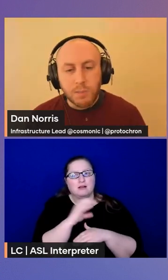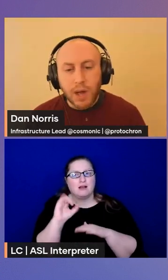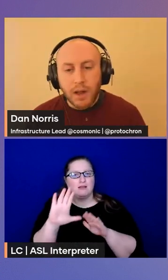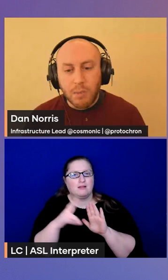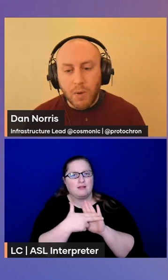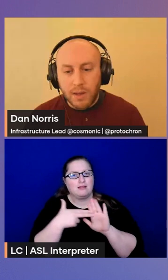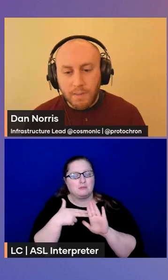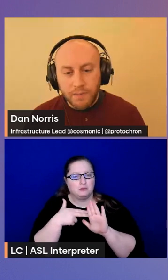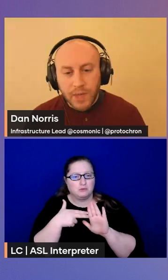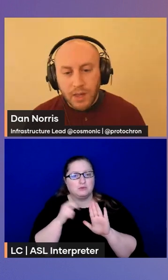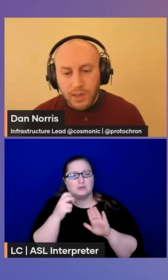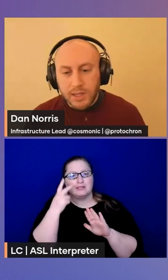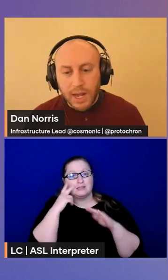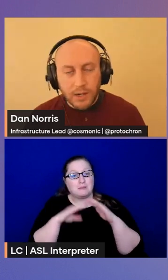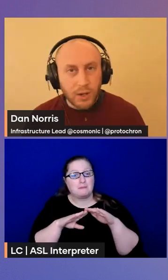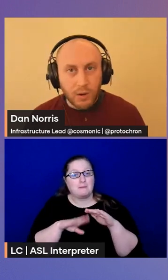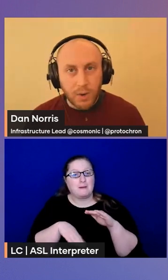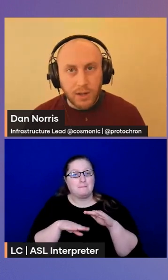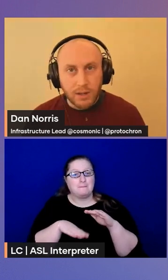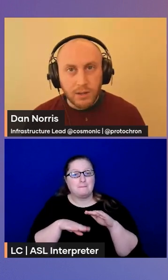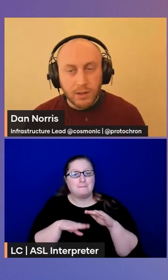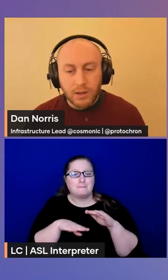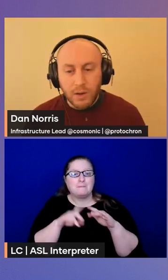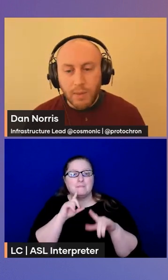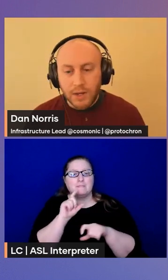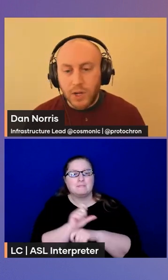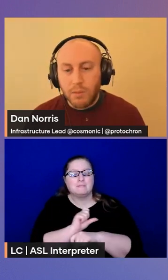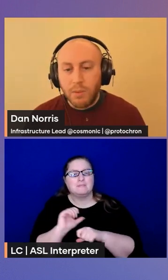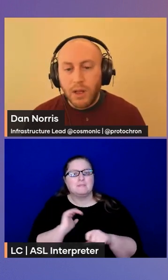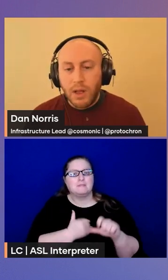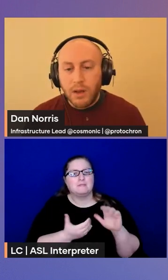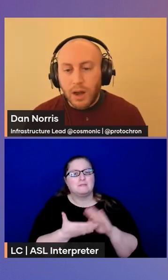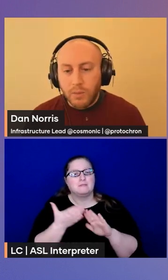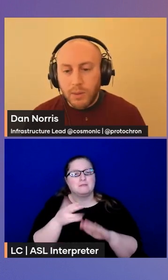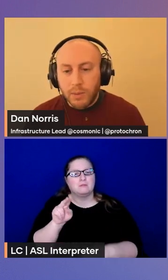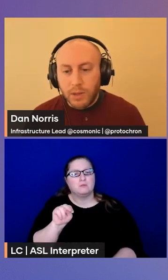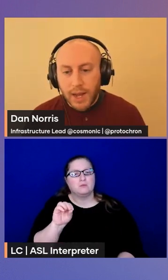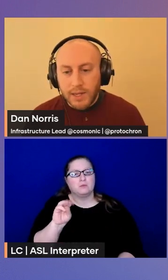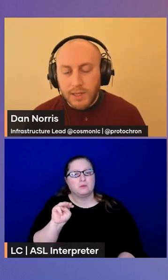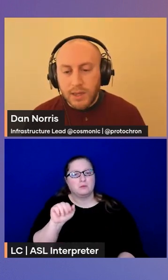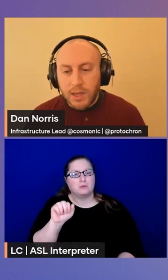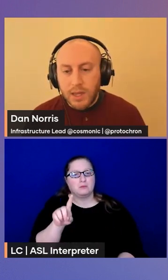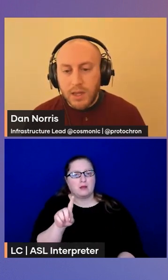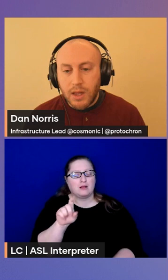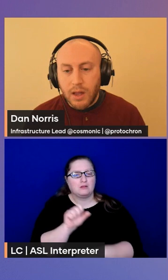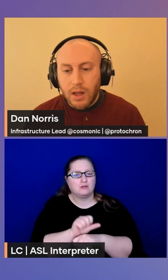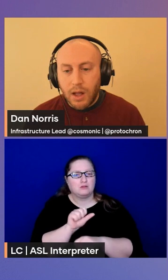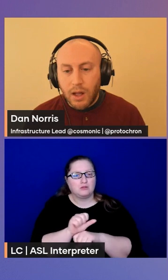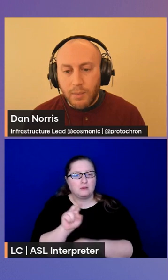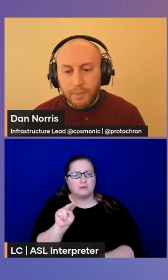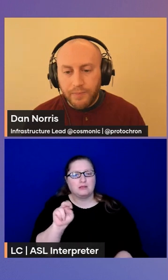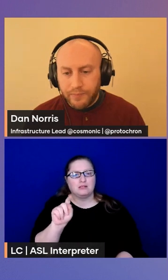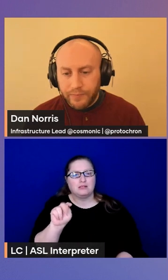see at this bottom one, this is actually our running Nomad job. Netreap applies the